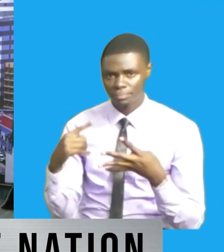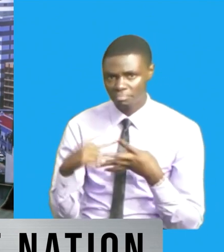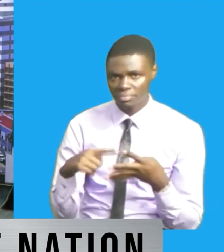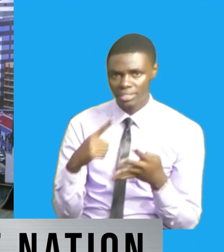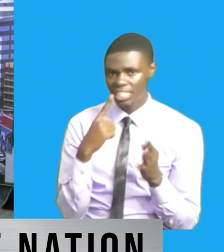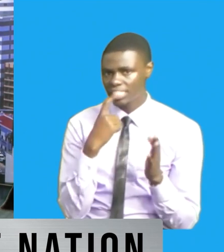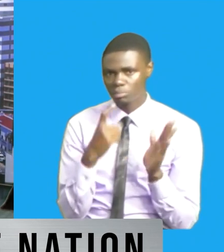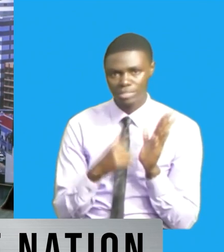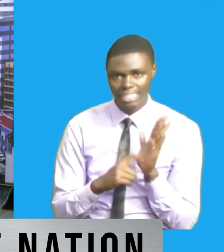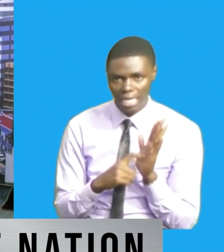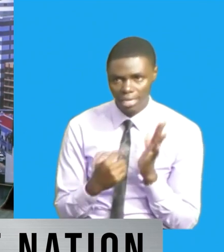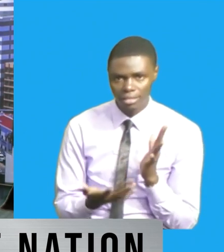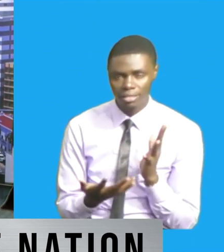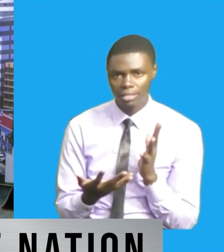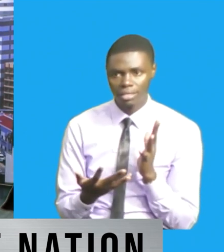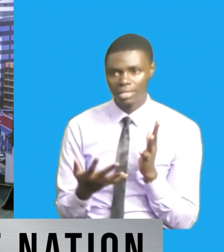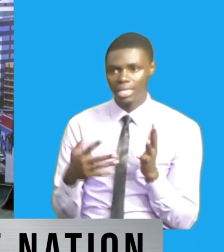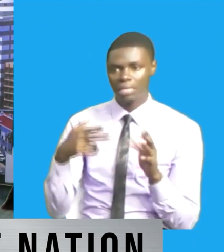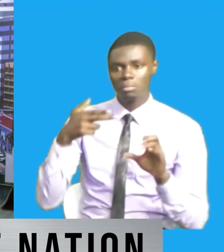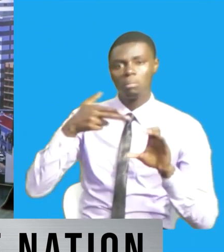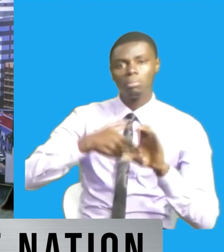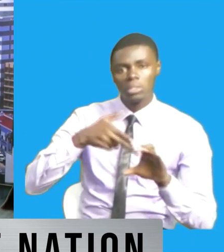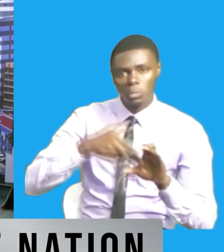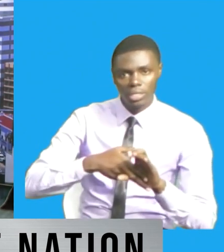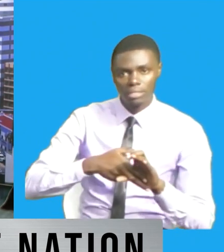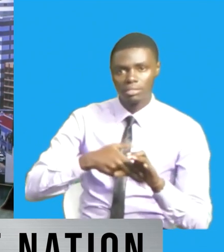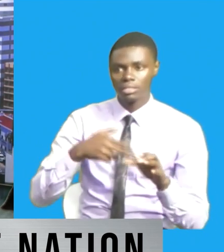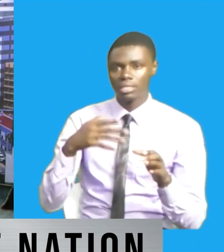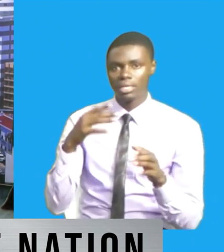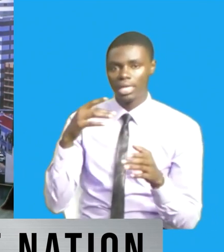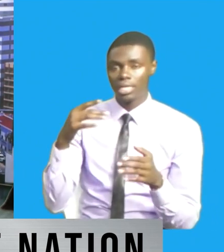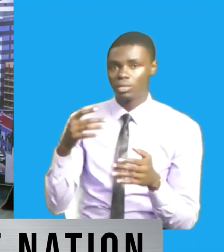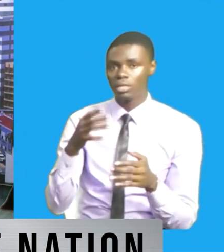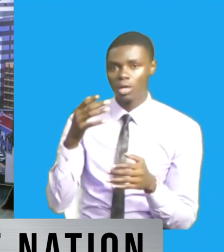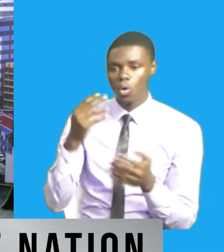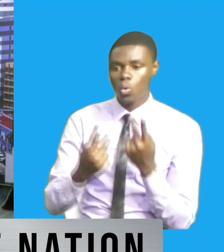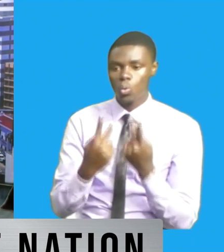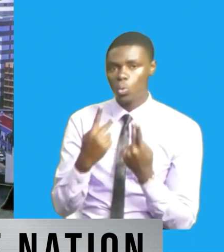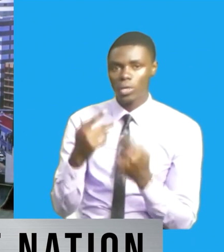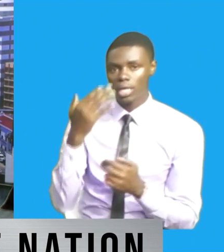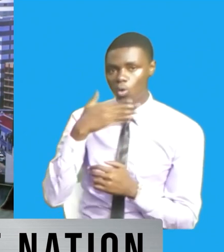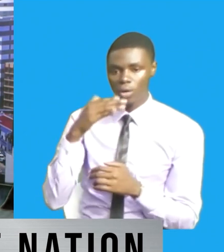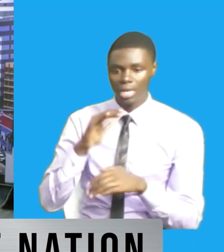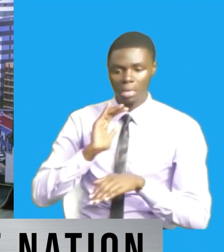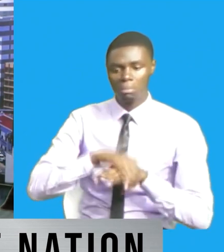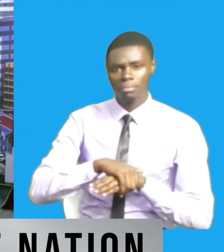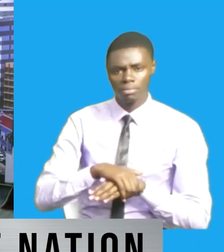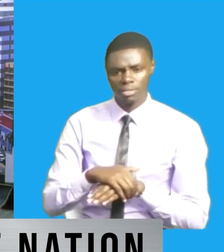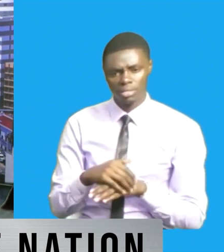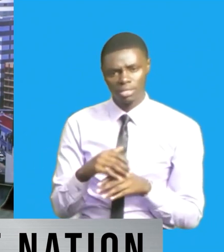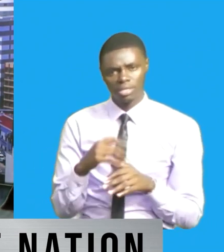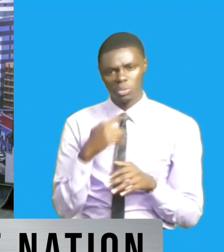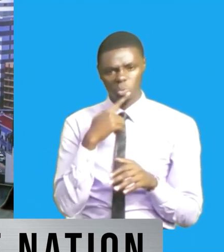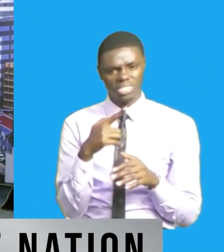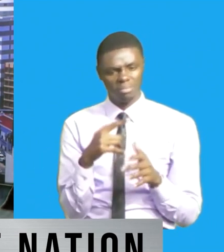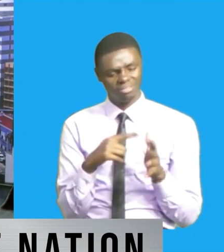mchele, ukisema ati vitu kama petroli, kerosene, diesel na mafuta ya kupika, ukisema sanitary pads, sisi tunasema hizo